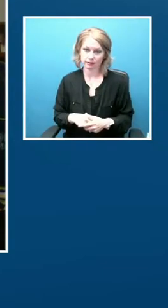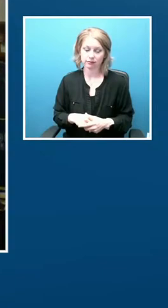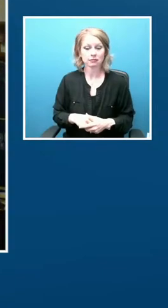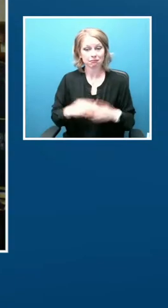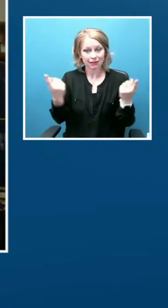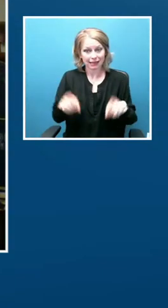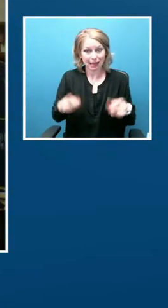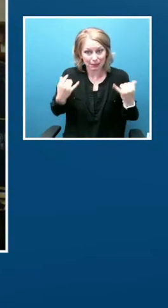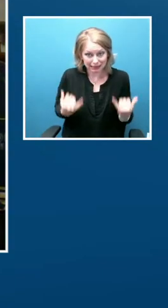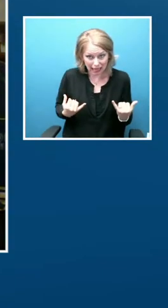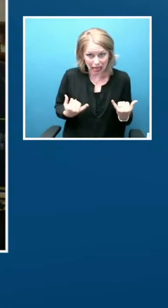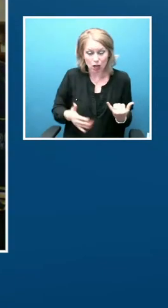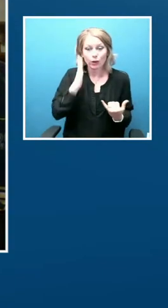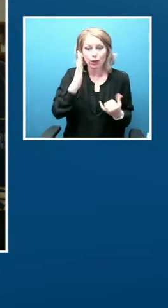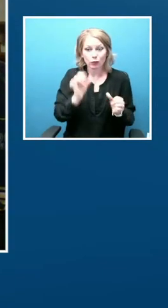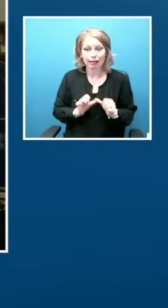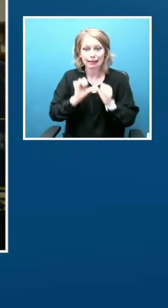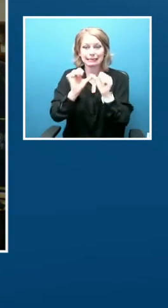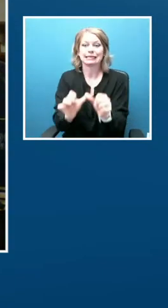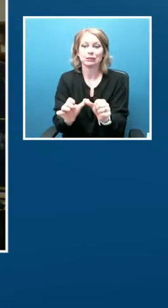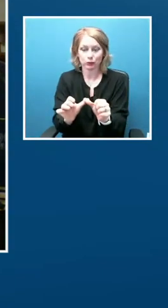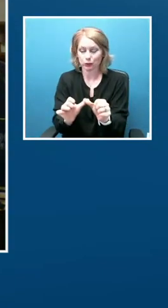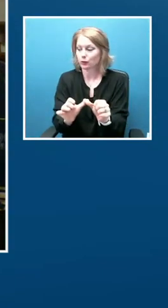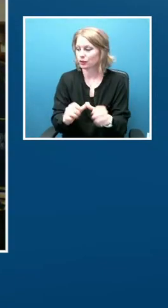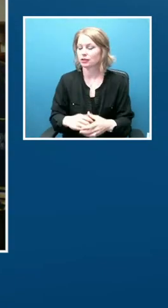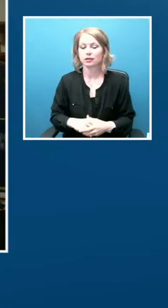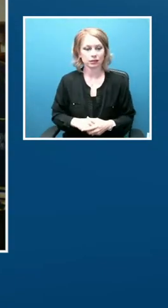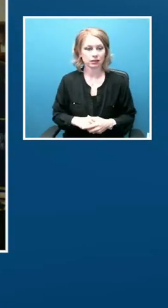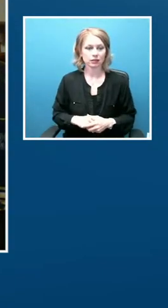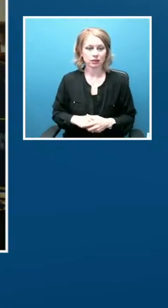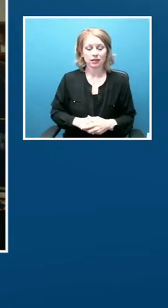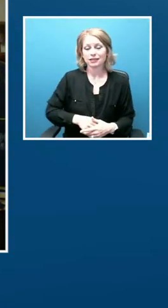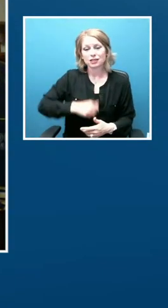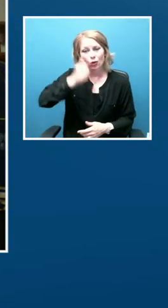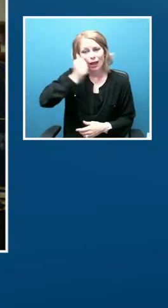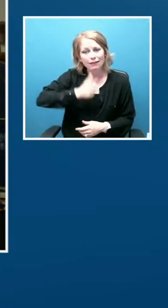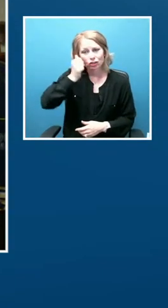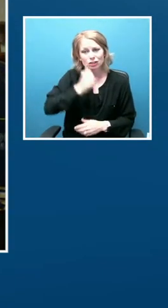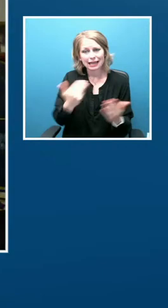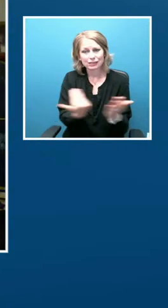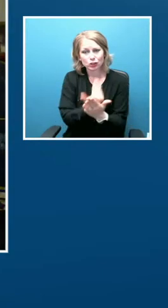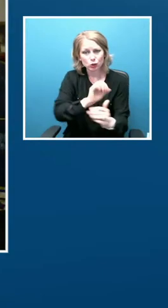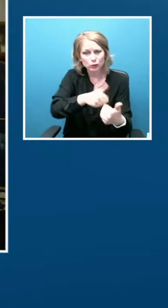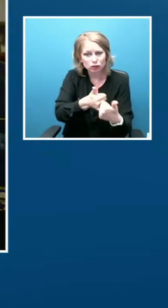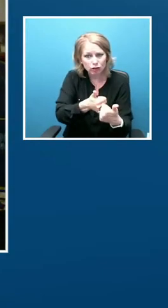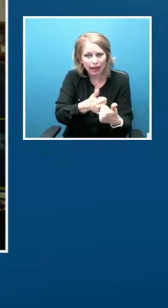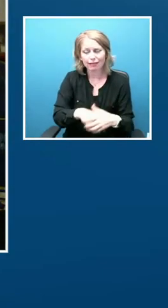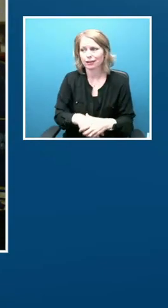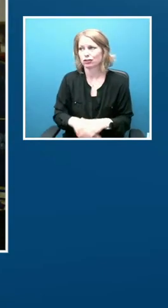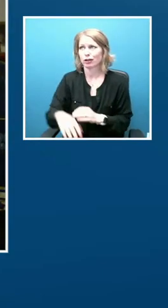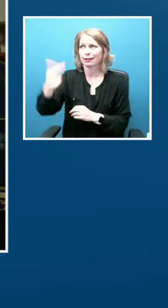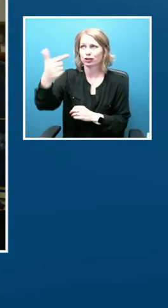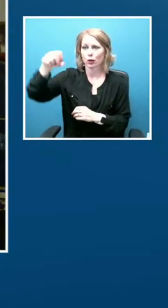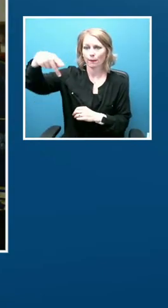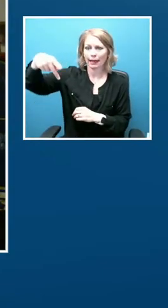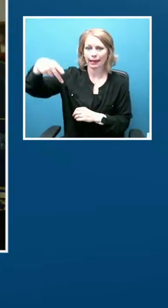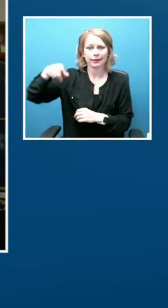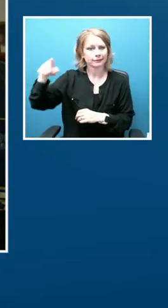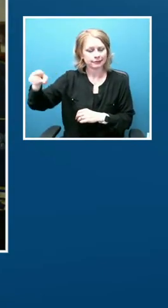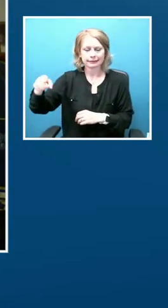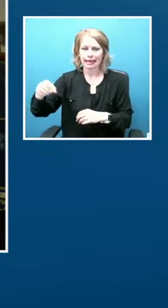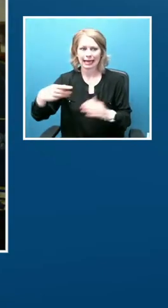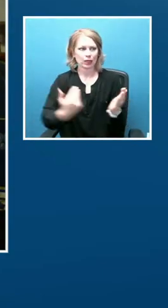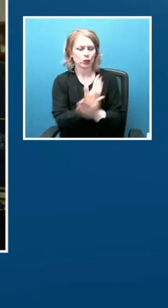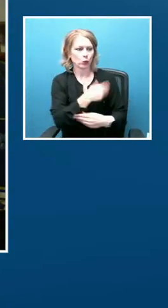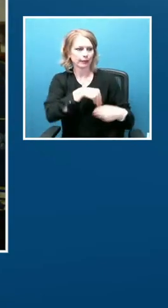what we're going to continue to do. Each day is a new challenge and a new attack from the GOP stronghold. We work with our